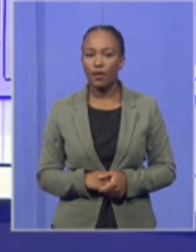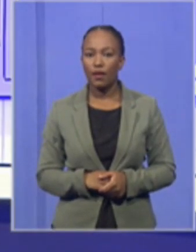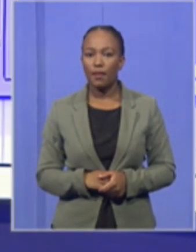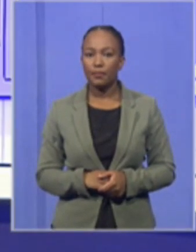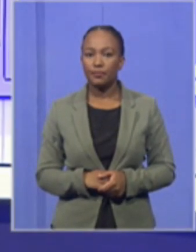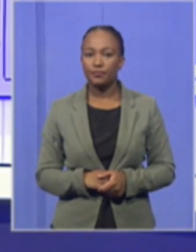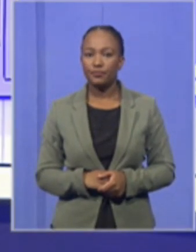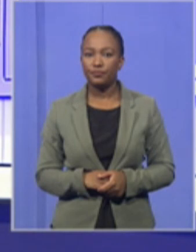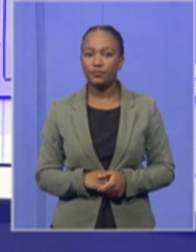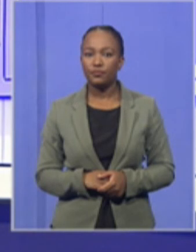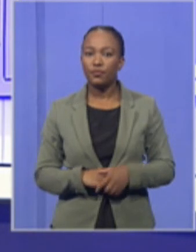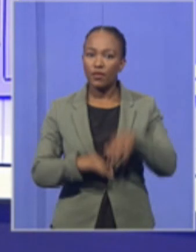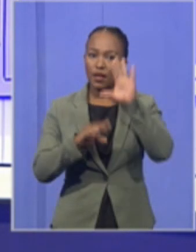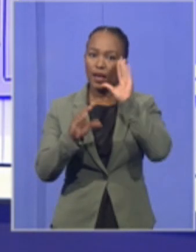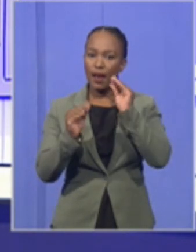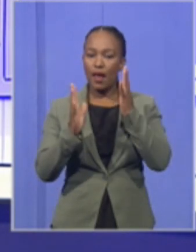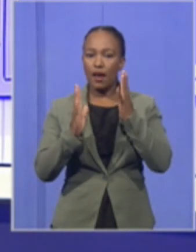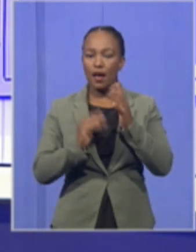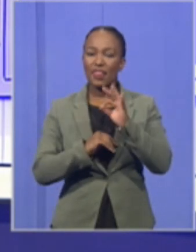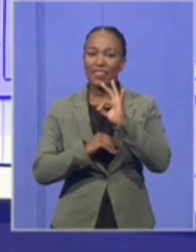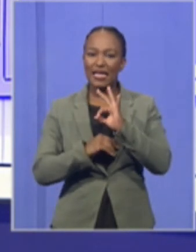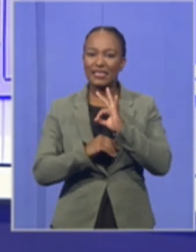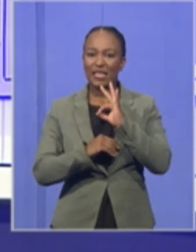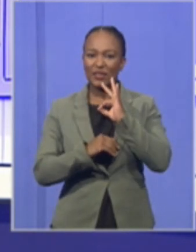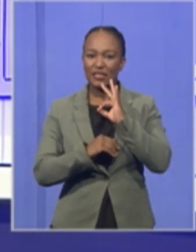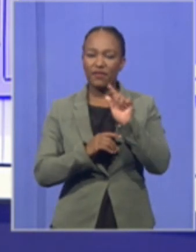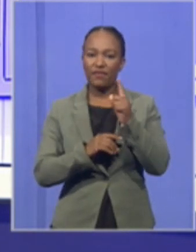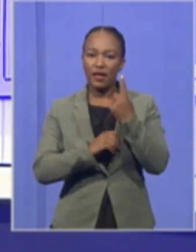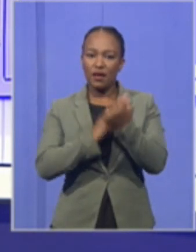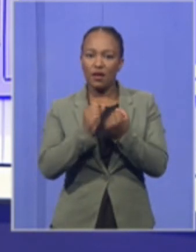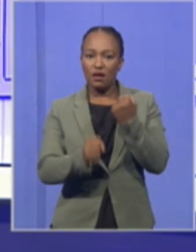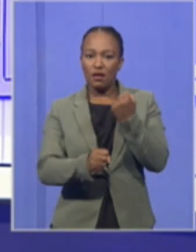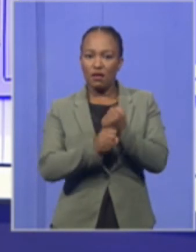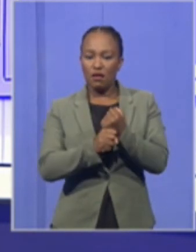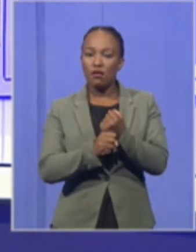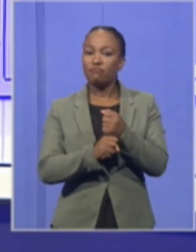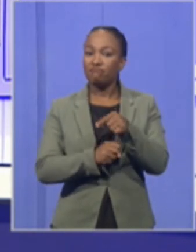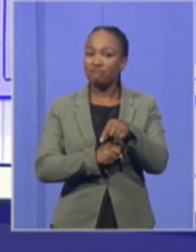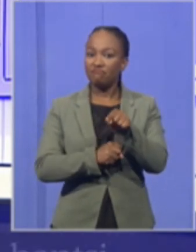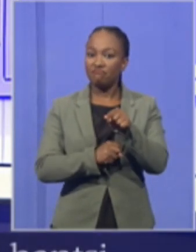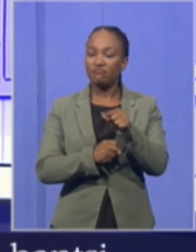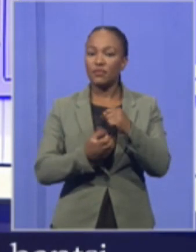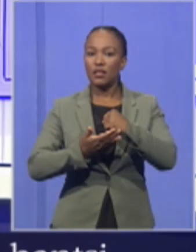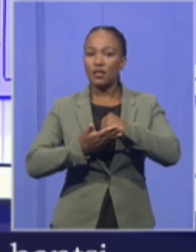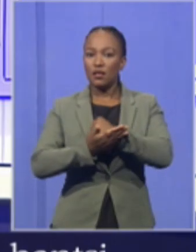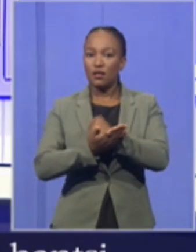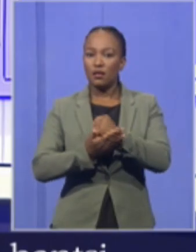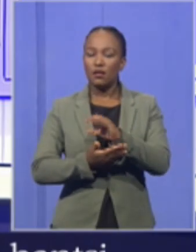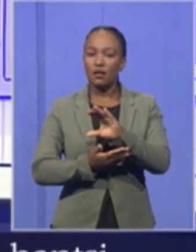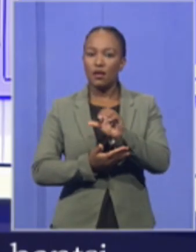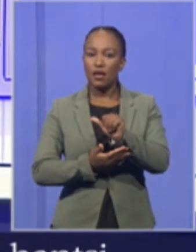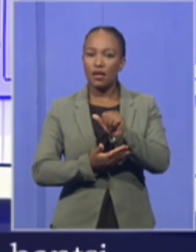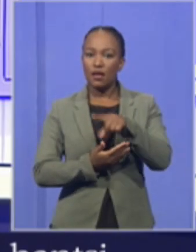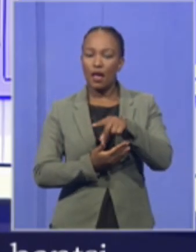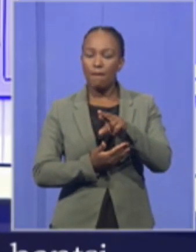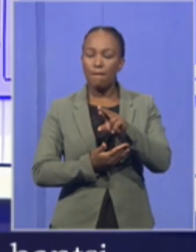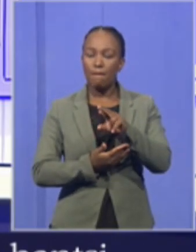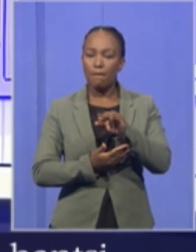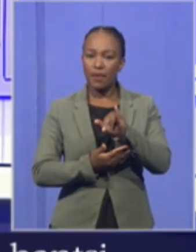Baithuti ba feta dikete di le 3 bao ba dirang ngwaga wa ntlha monongwaga ba ikwadisitse kwa Capricorn TVET College